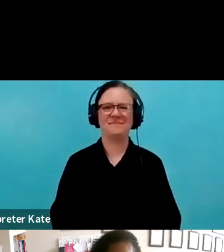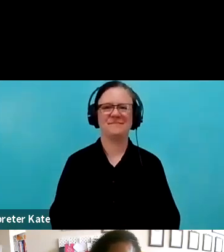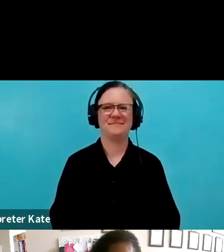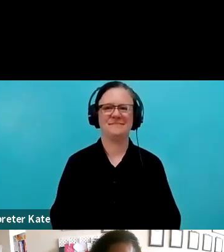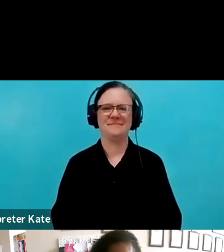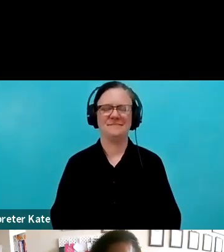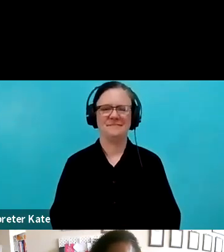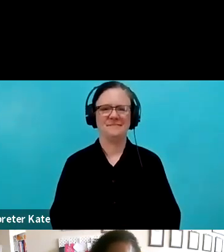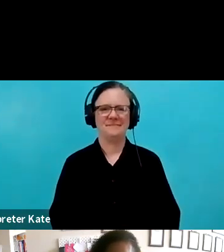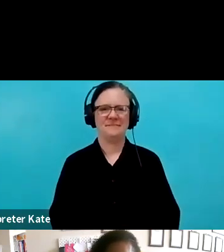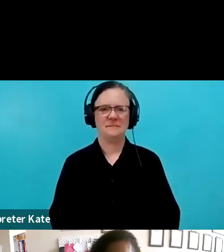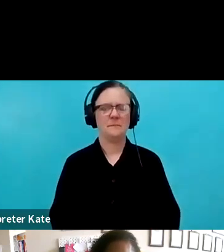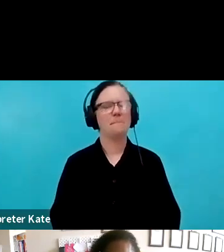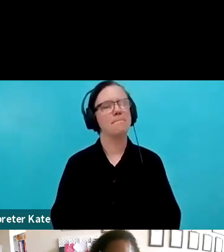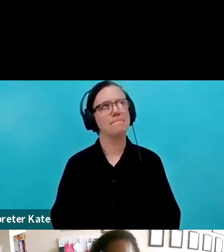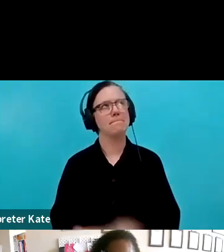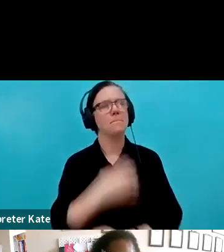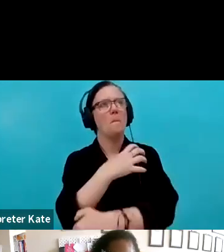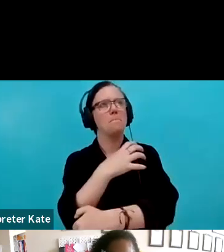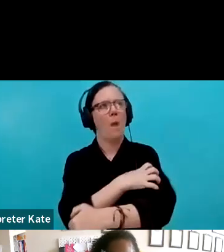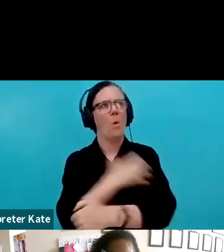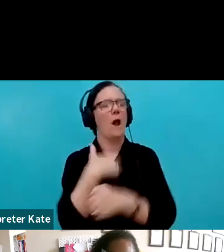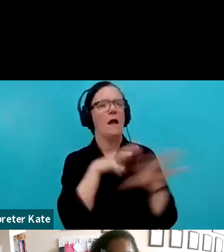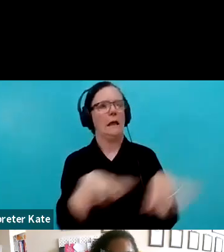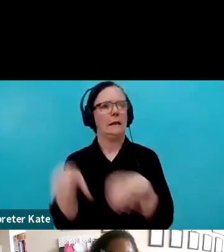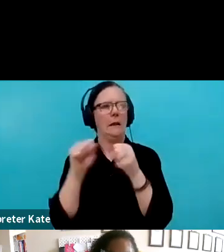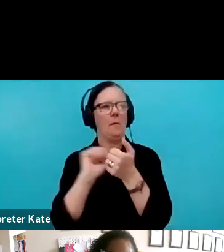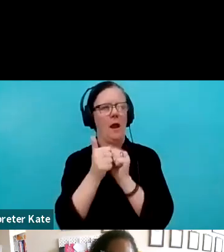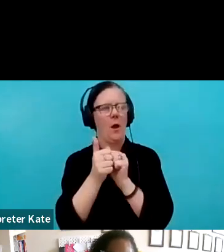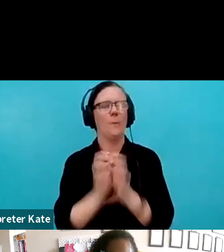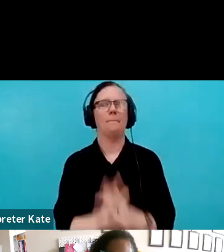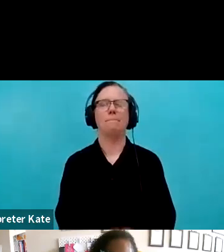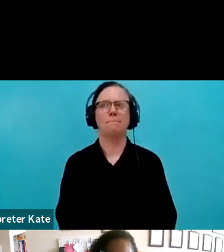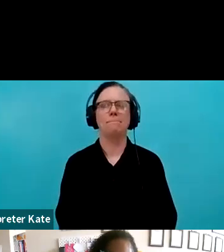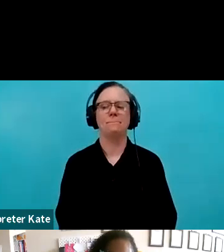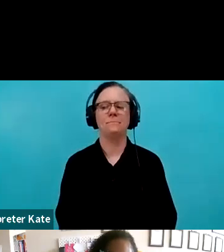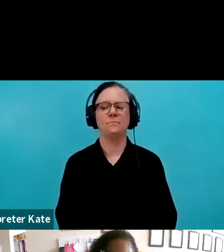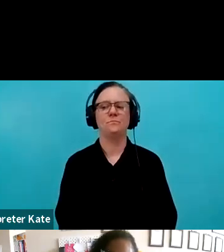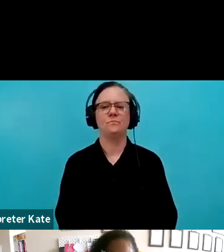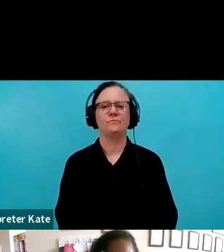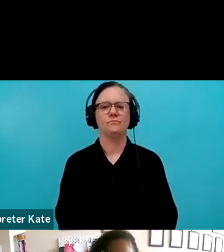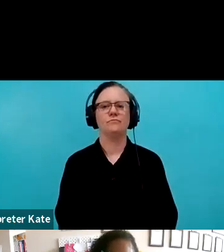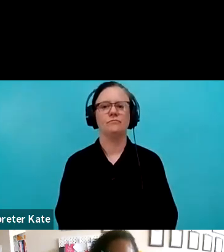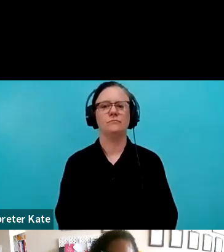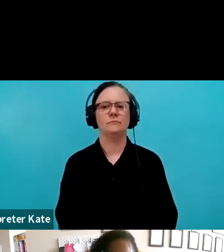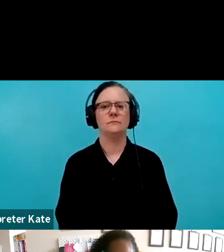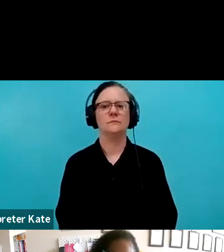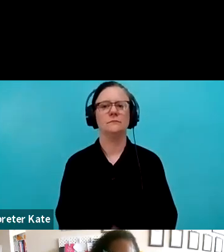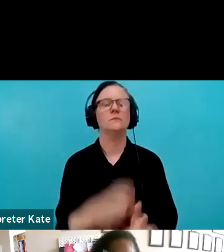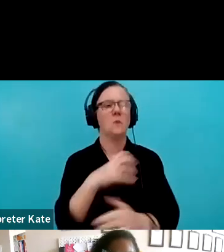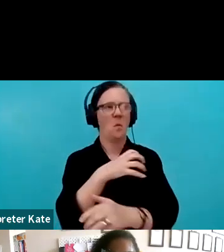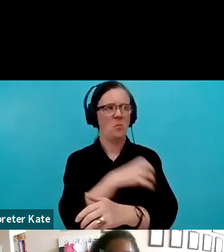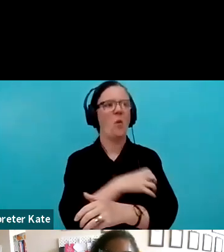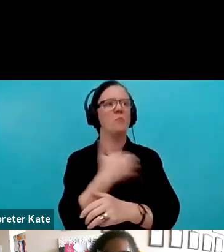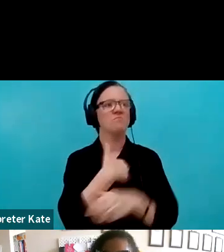And let's see, how do I claim power? I think I intentionally claim power